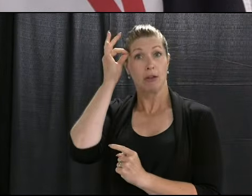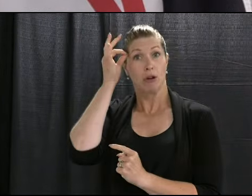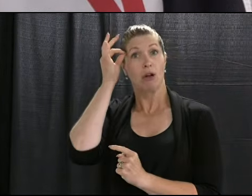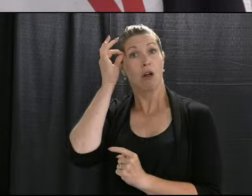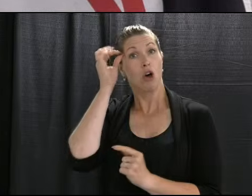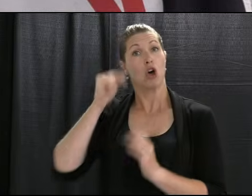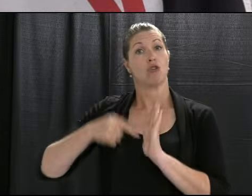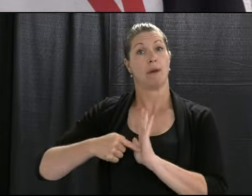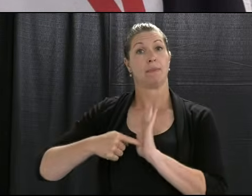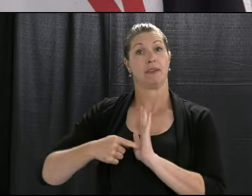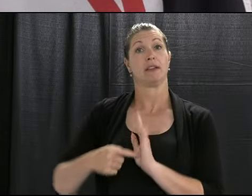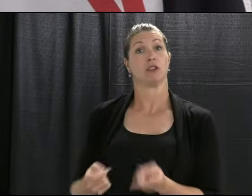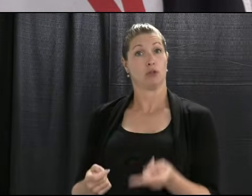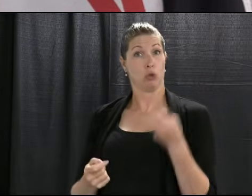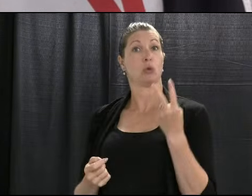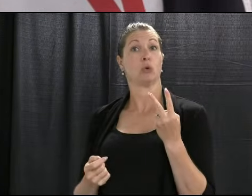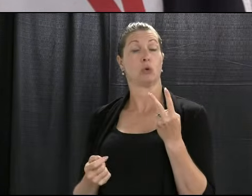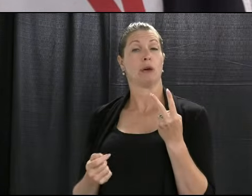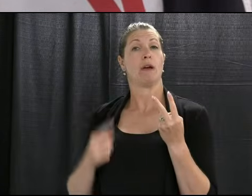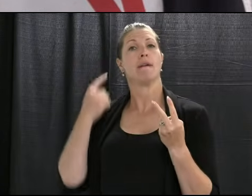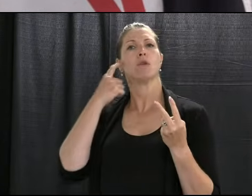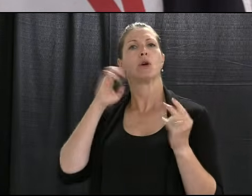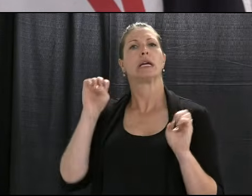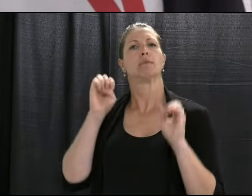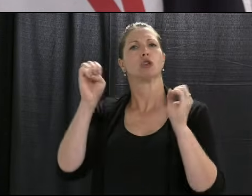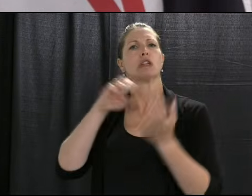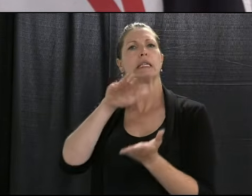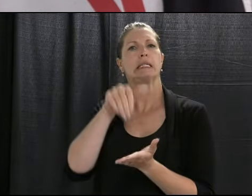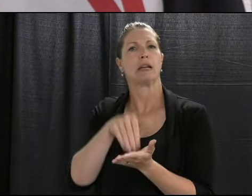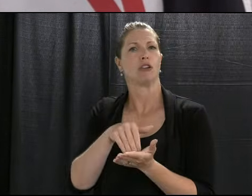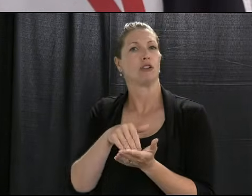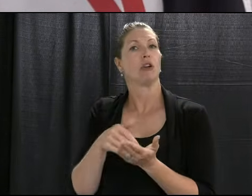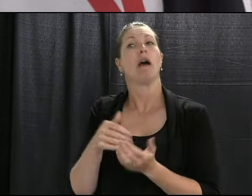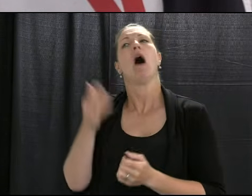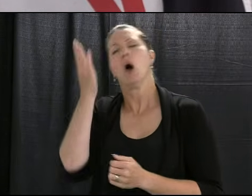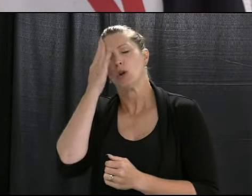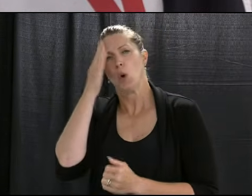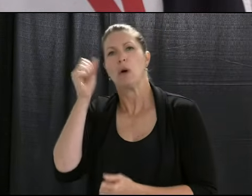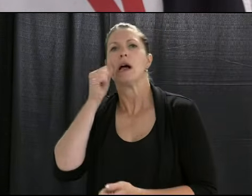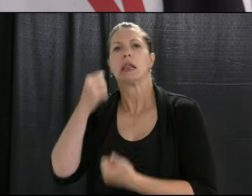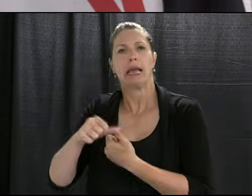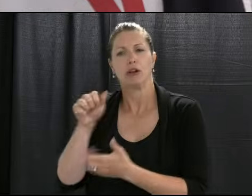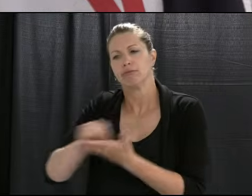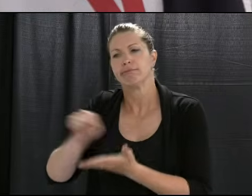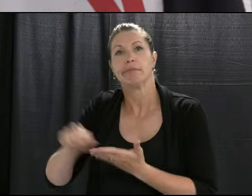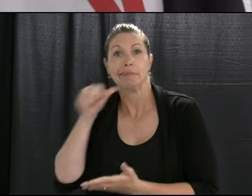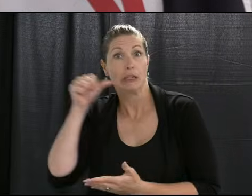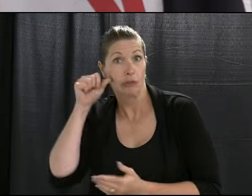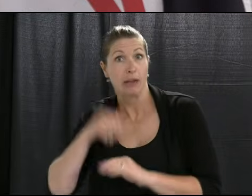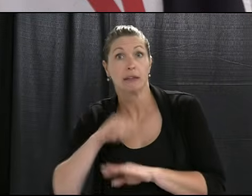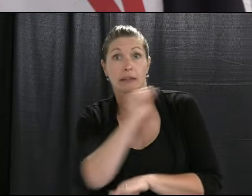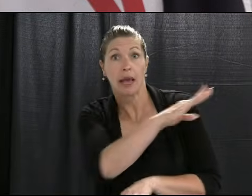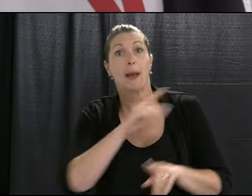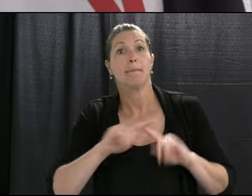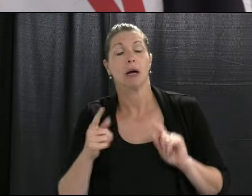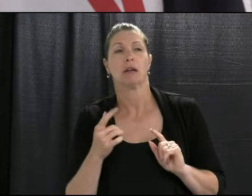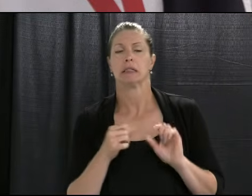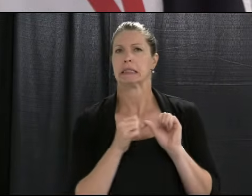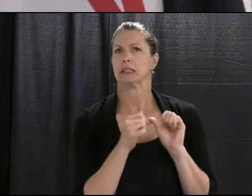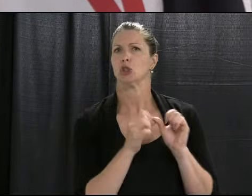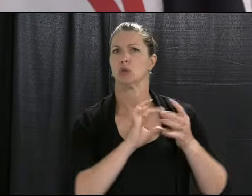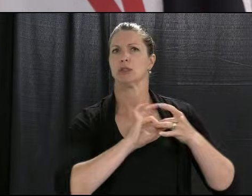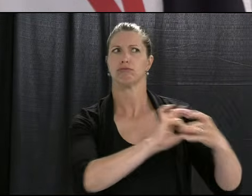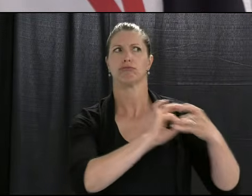Emergency Operations Centre. And once any crisis like this starts, we're in constant communication with the federal government. They're there with us in the